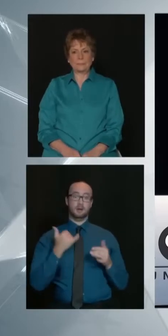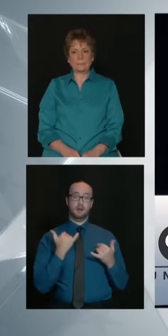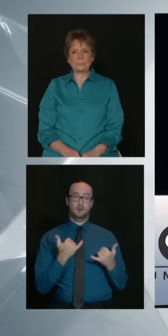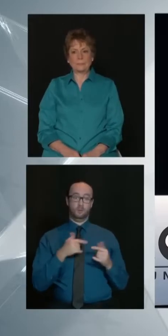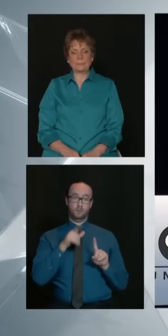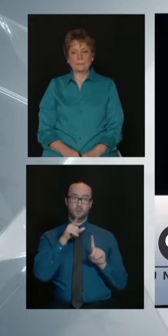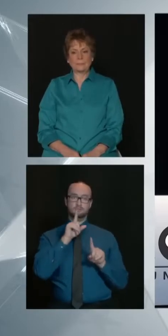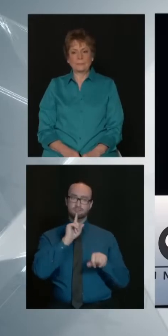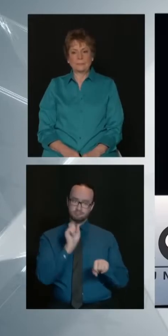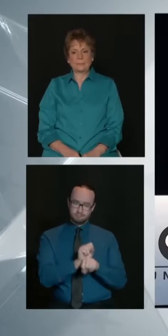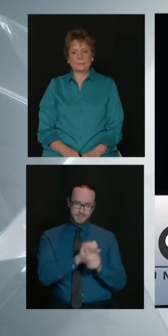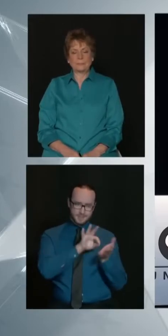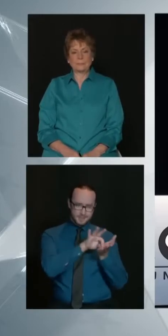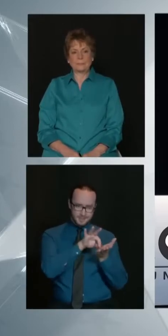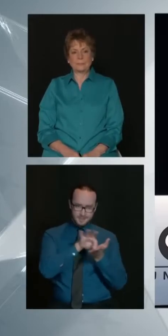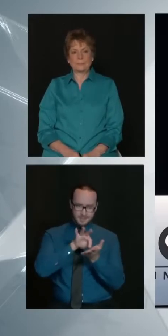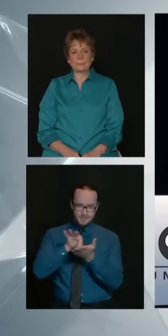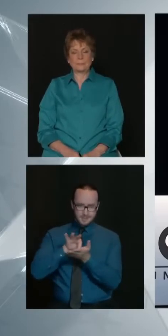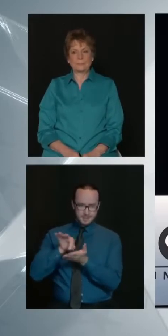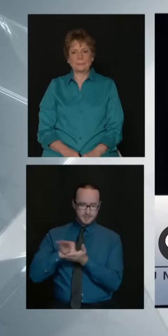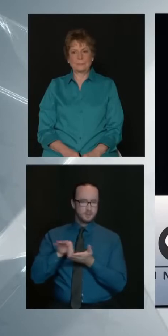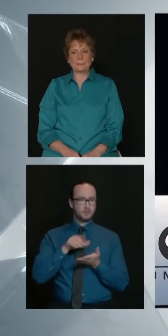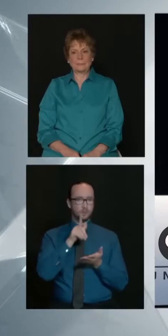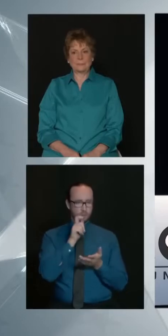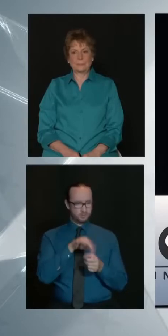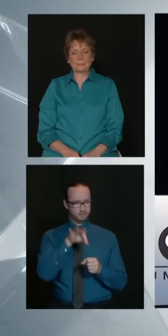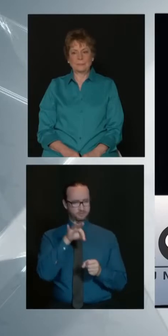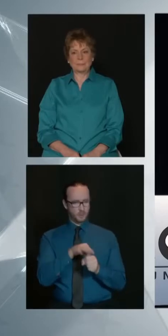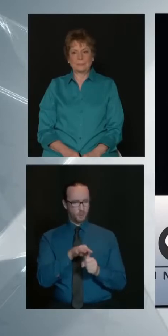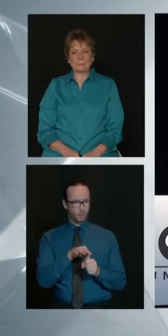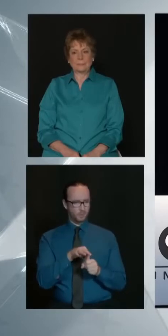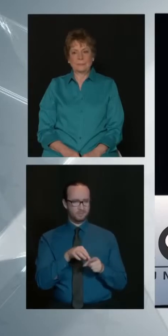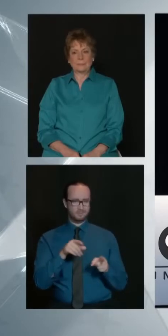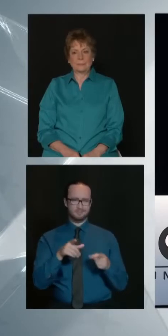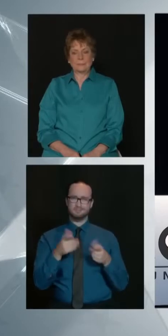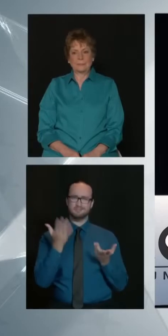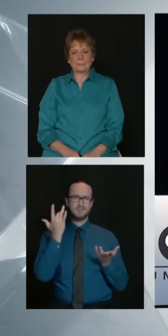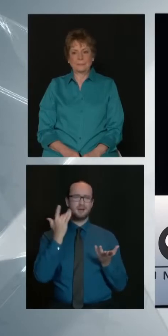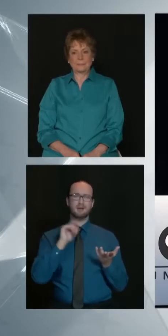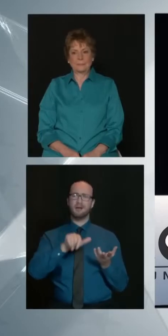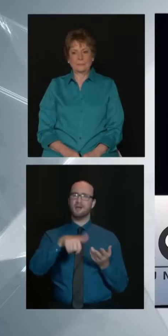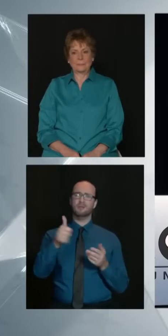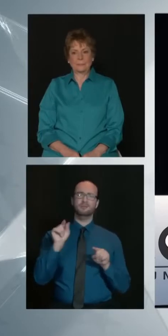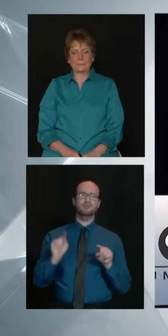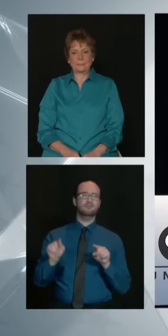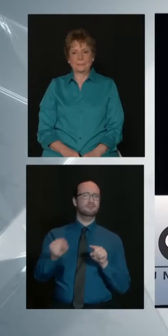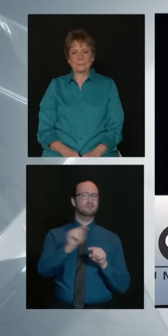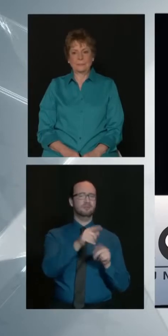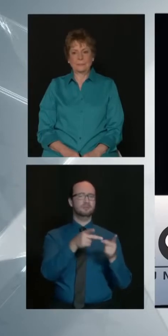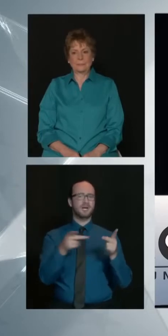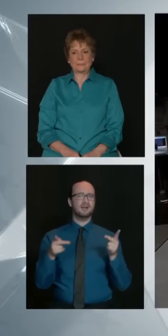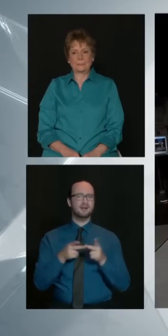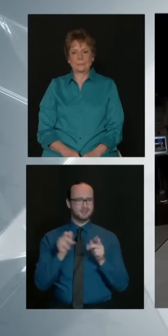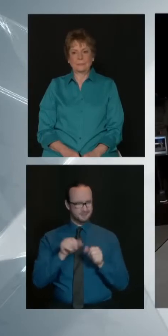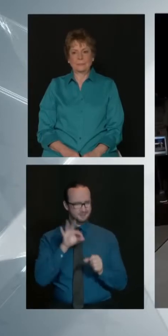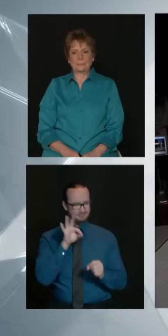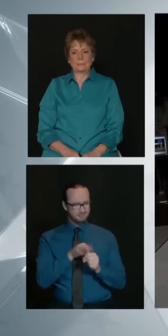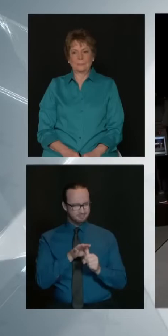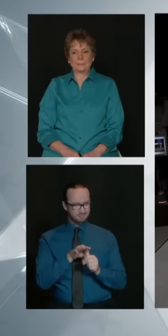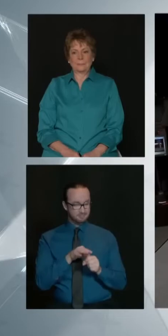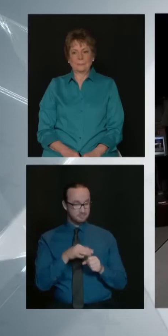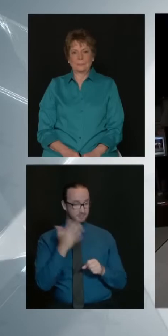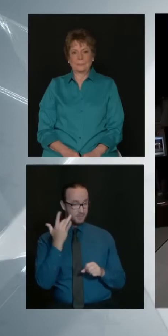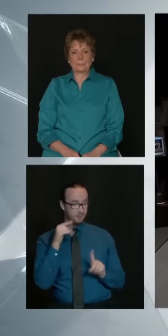country? Brazil can do it. So I think we should demand no less in the United States of America. But you notice he didn't talk about the